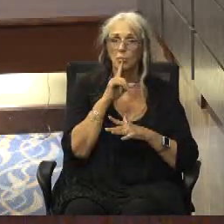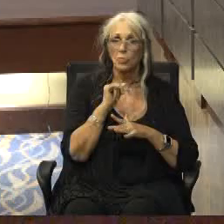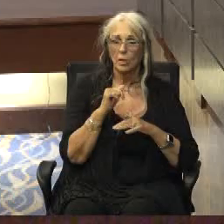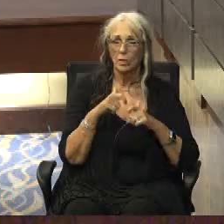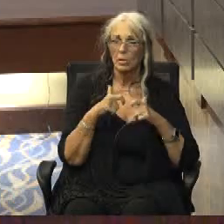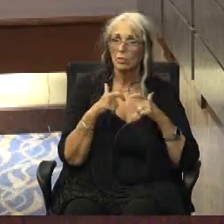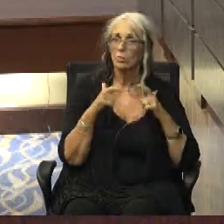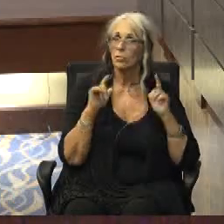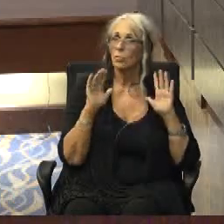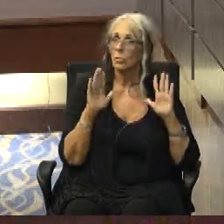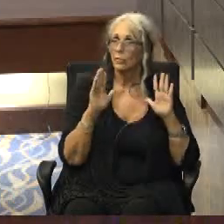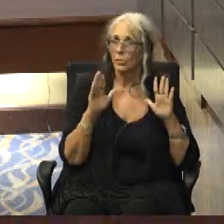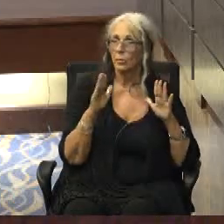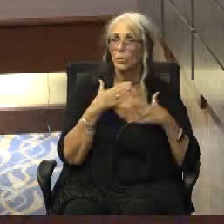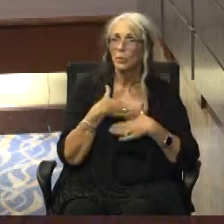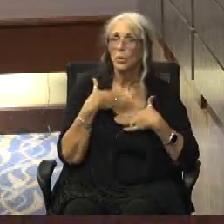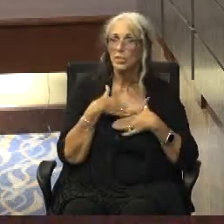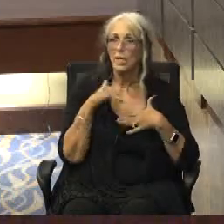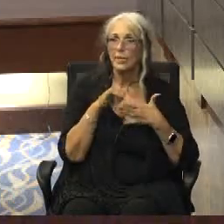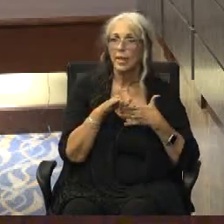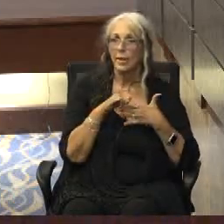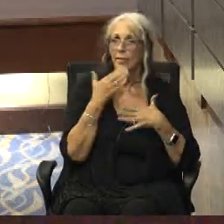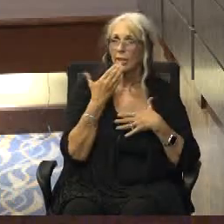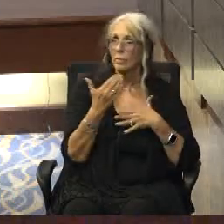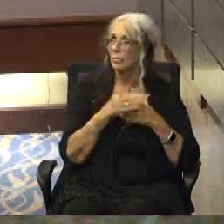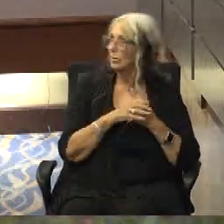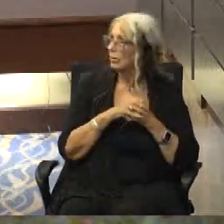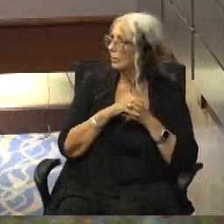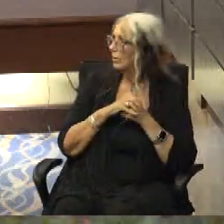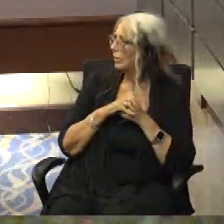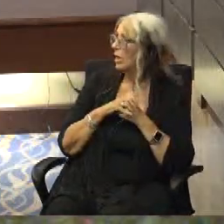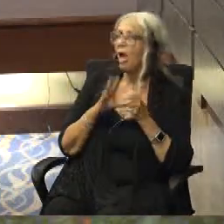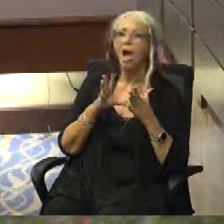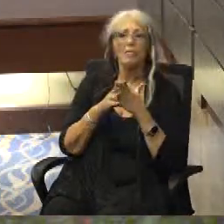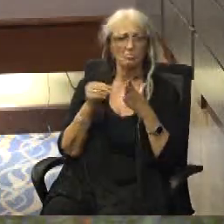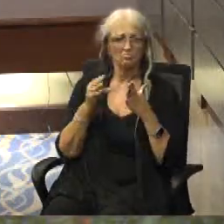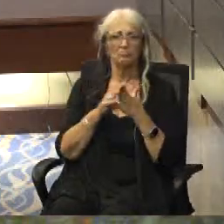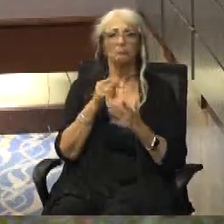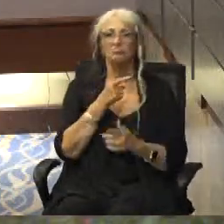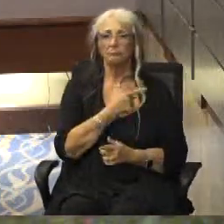So we appreciate it. Thank you. I echo and